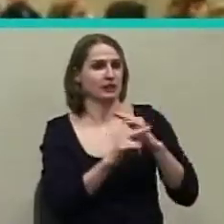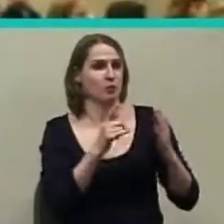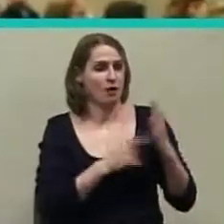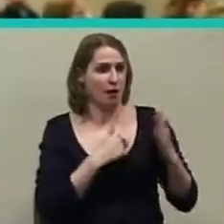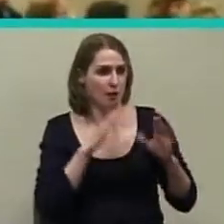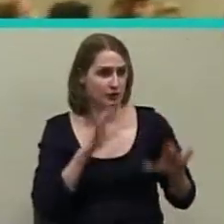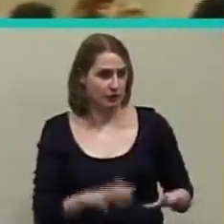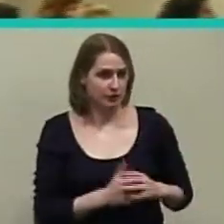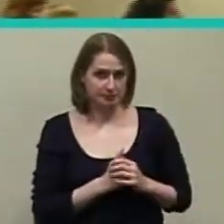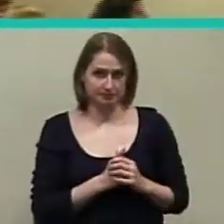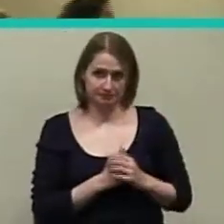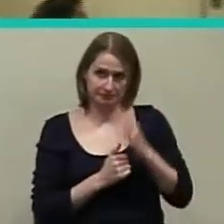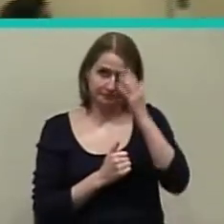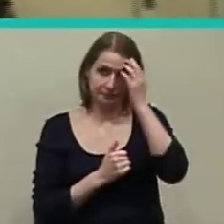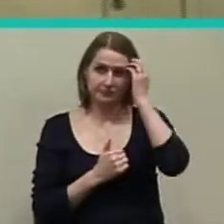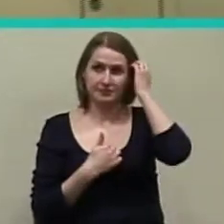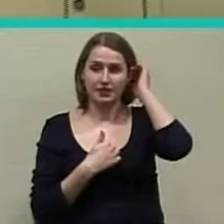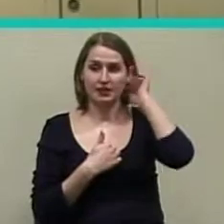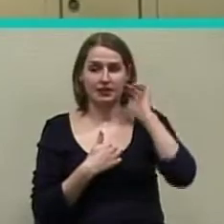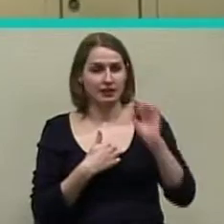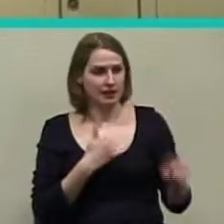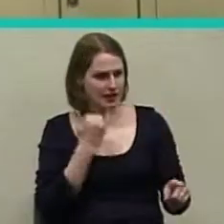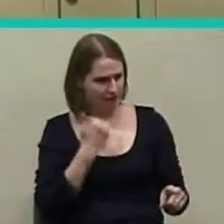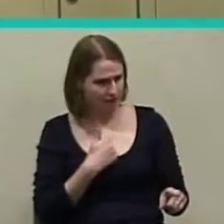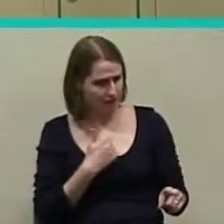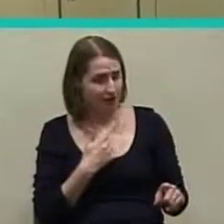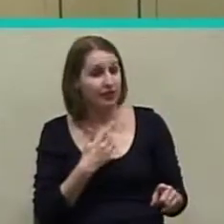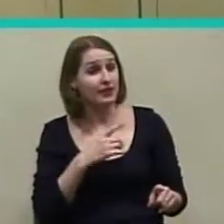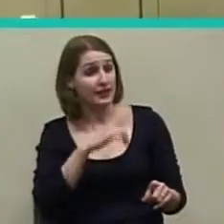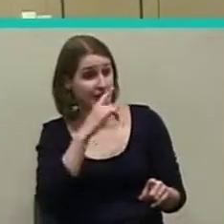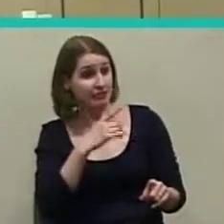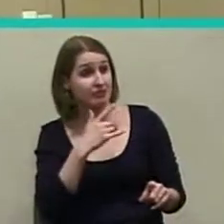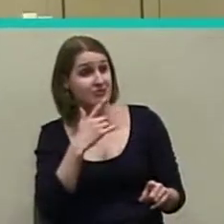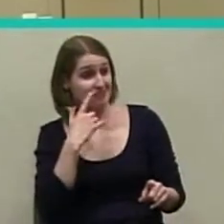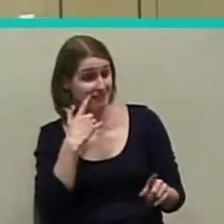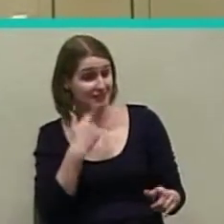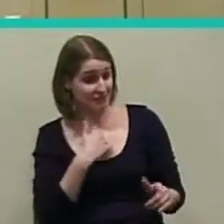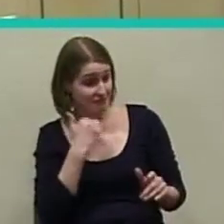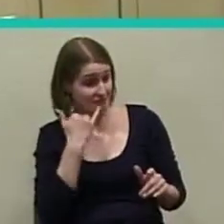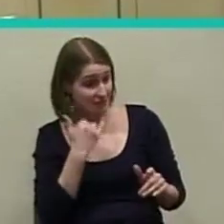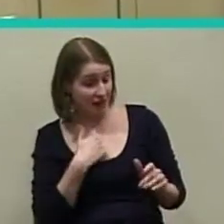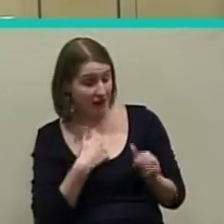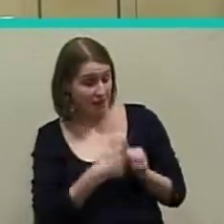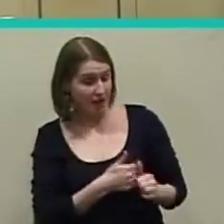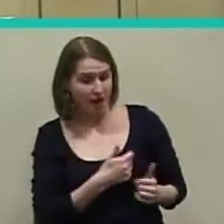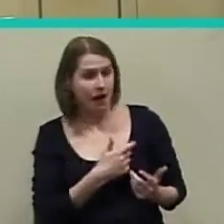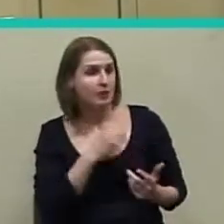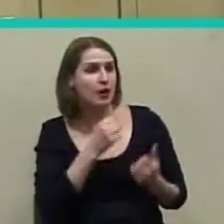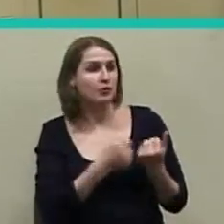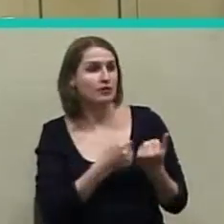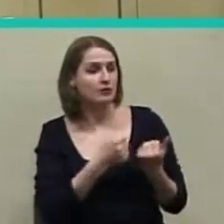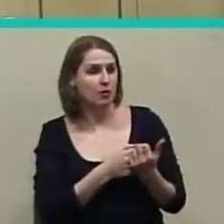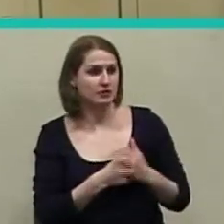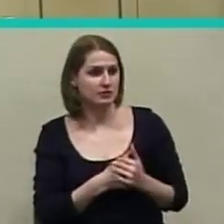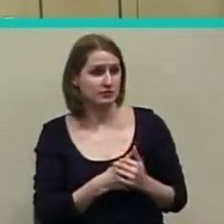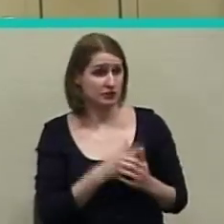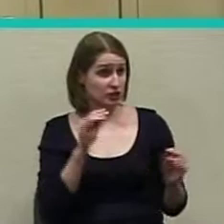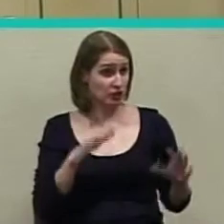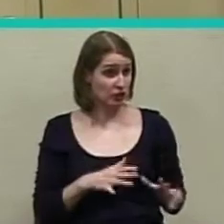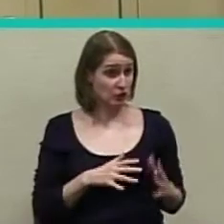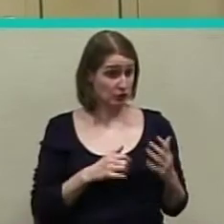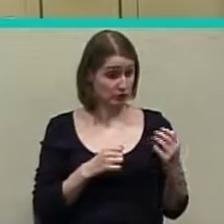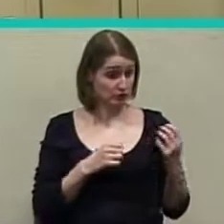All right, if I comply, I don't get reinforced. Do you think teachers are very reinforcing for compliance? No, we